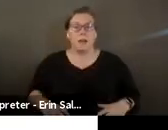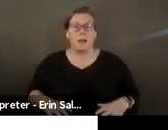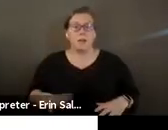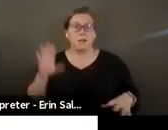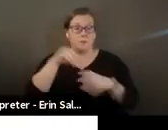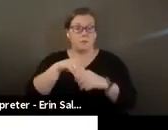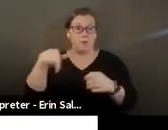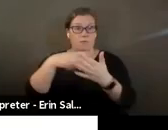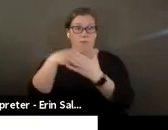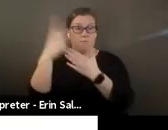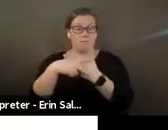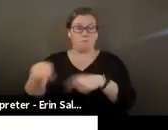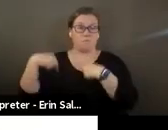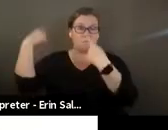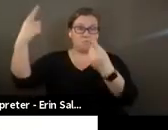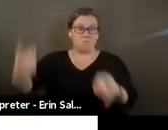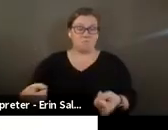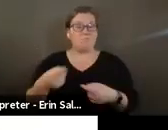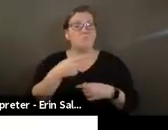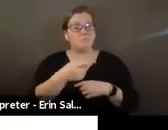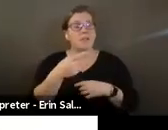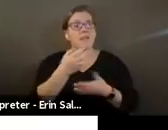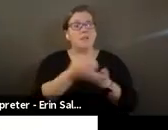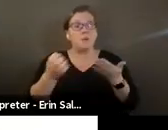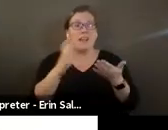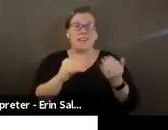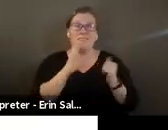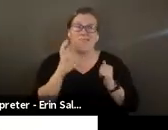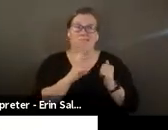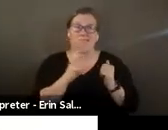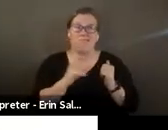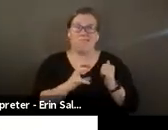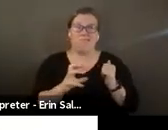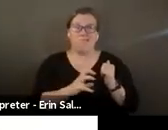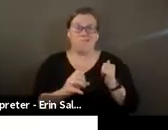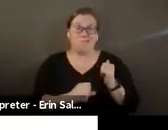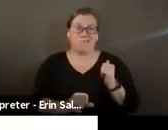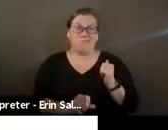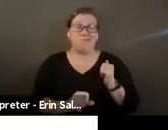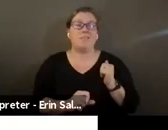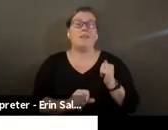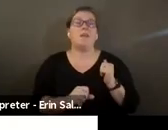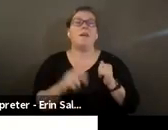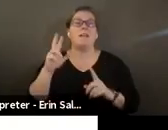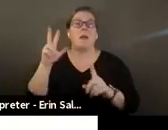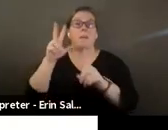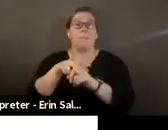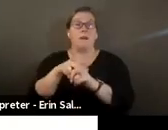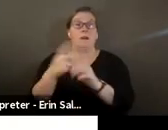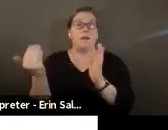long time and they have a piece of equipment and it's really old, and then they reapply later down